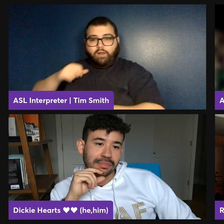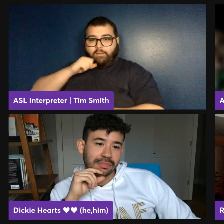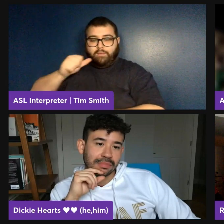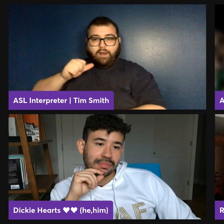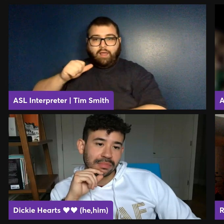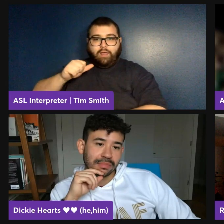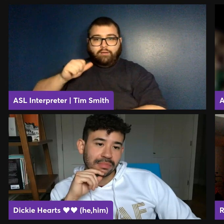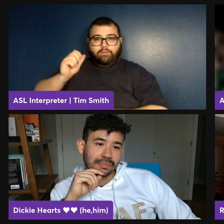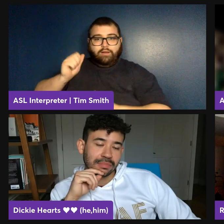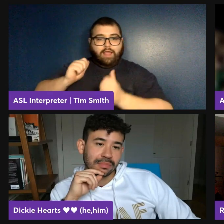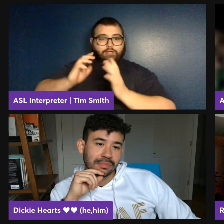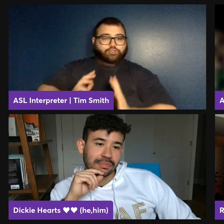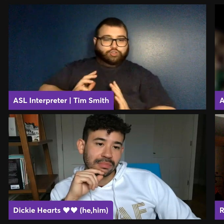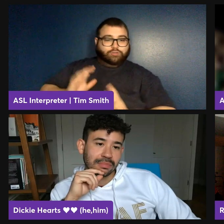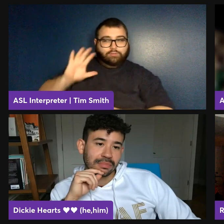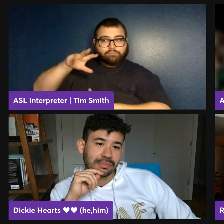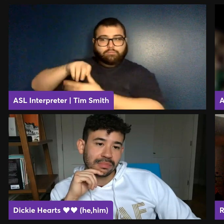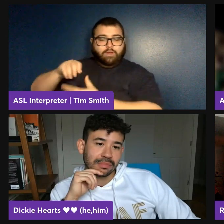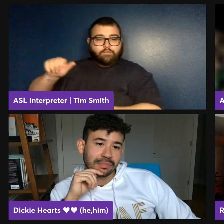wearing my actor hat.